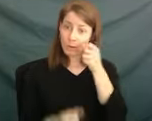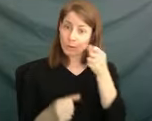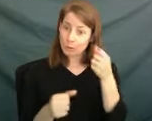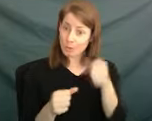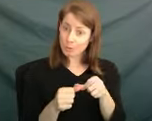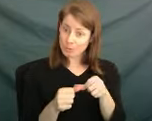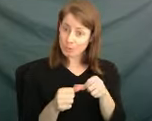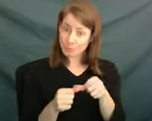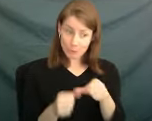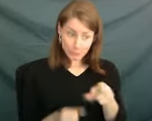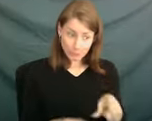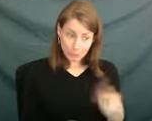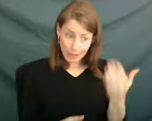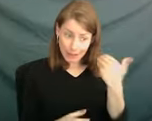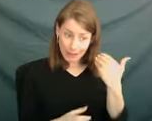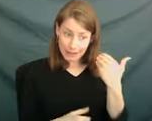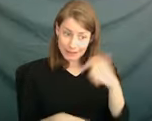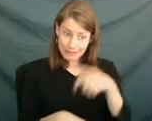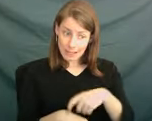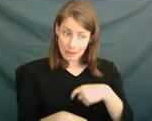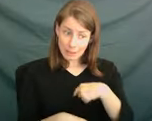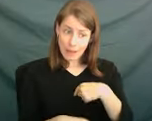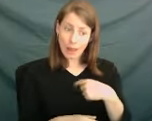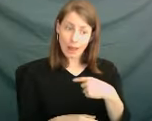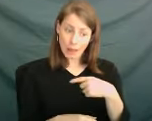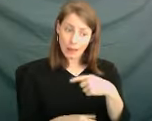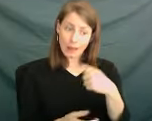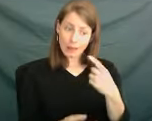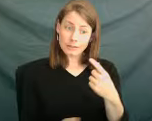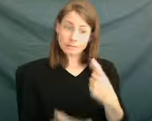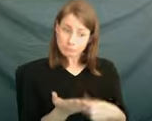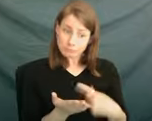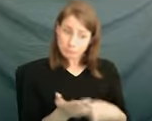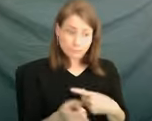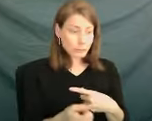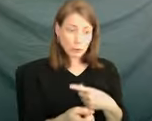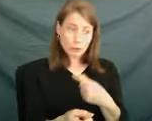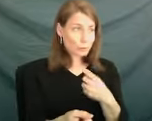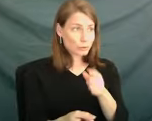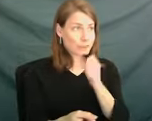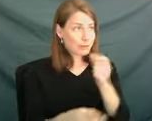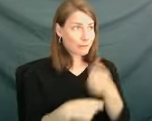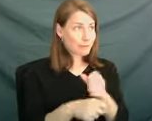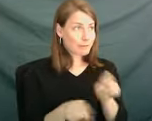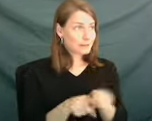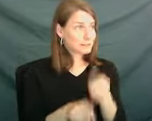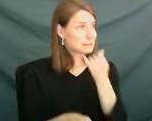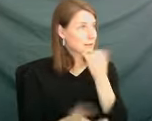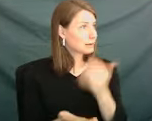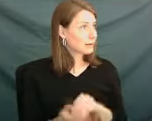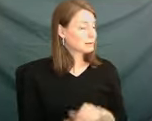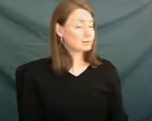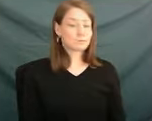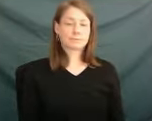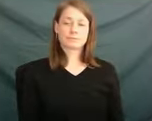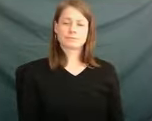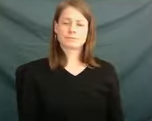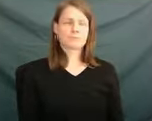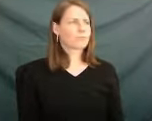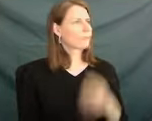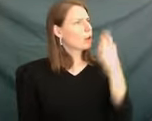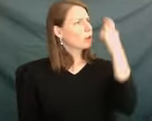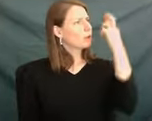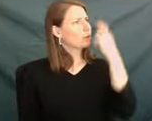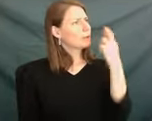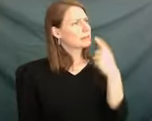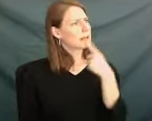is because if you listen to somebody, it's only a certain amount of information retained. If you start to write it down as well,